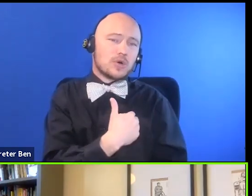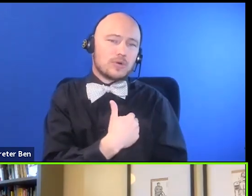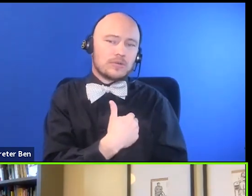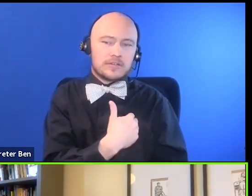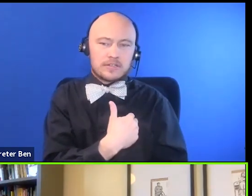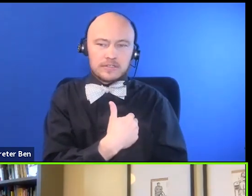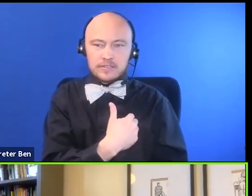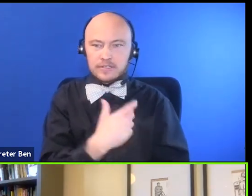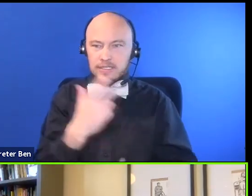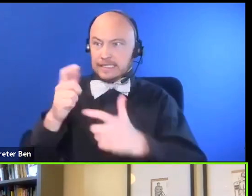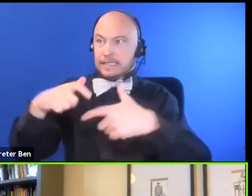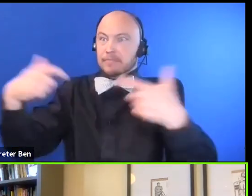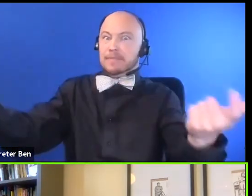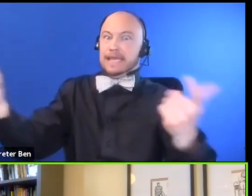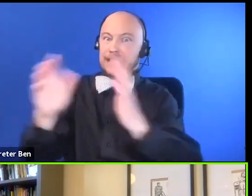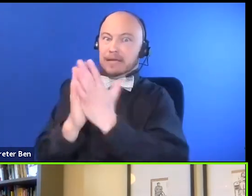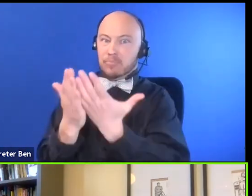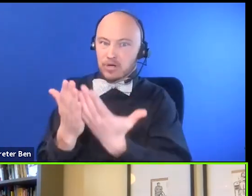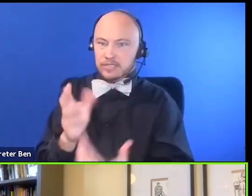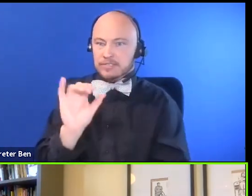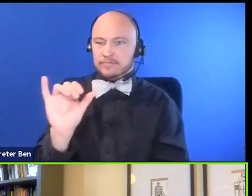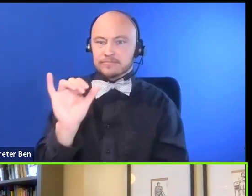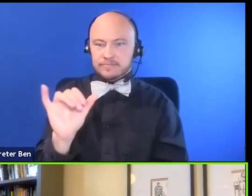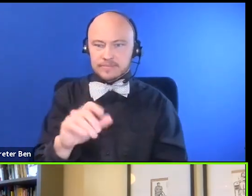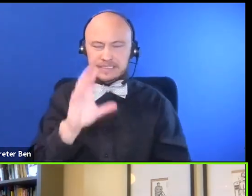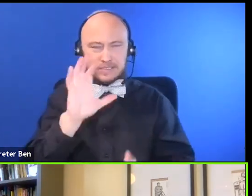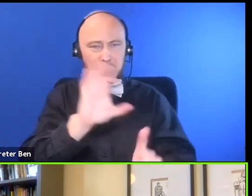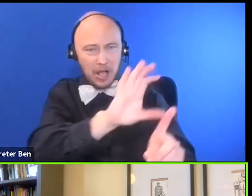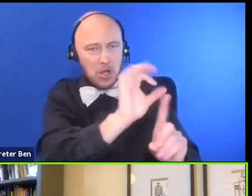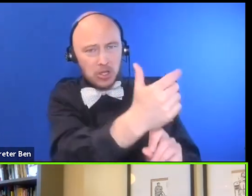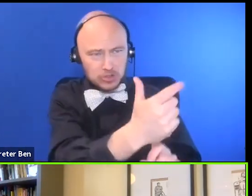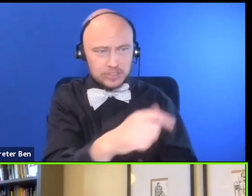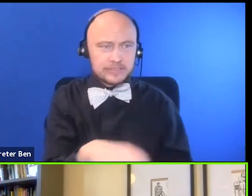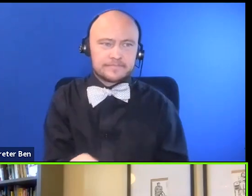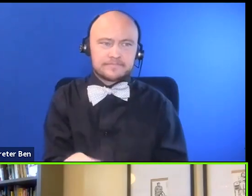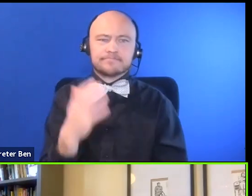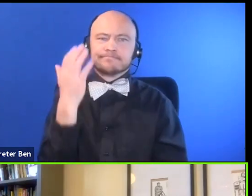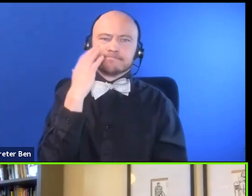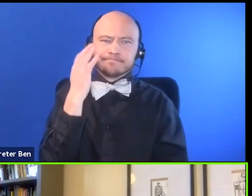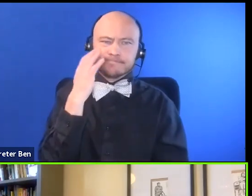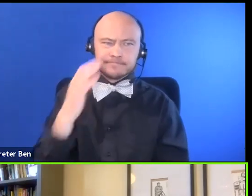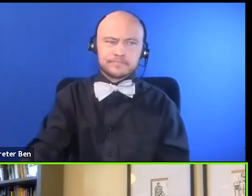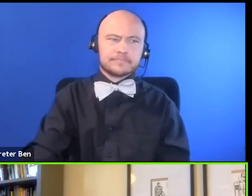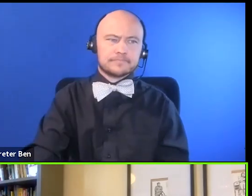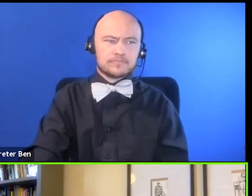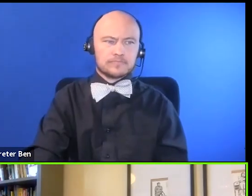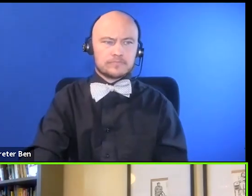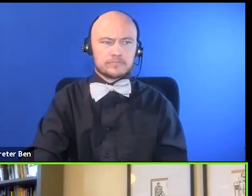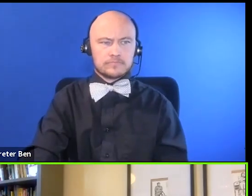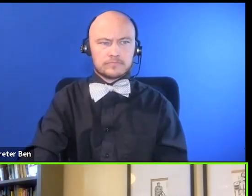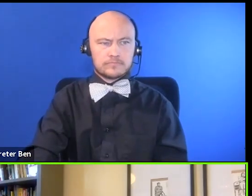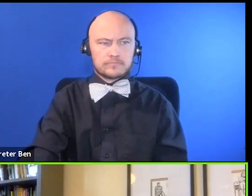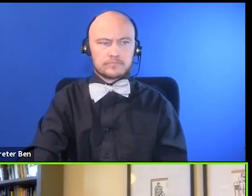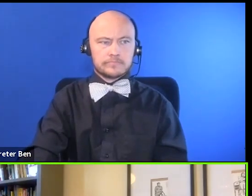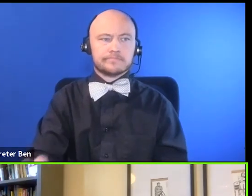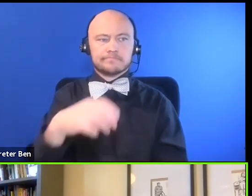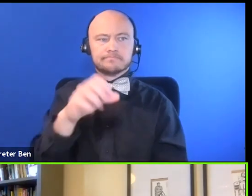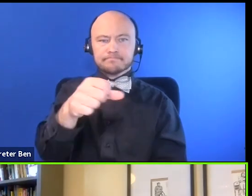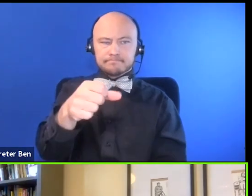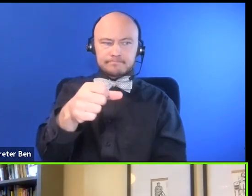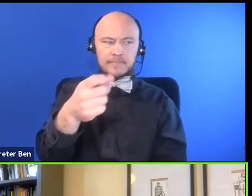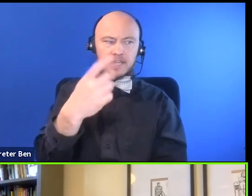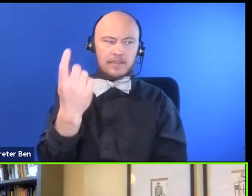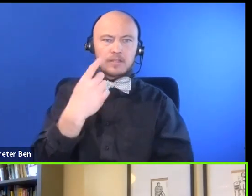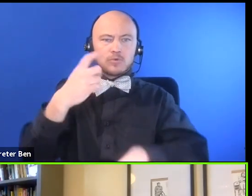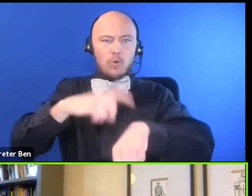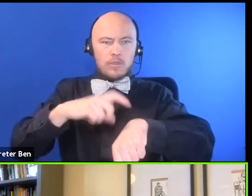It's a big book. It's about culture, you know. So yeah, that's the only time